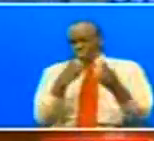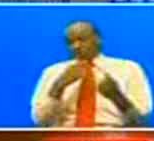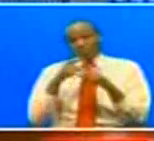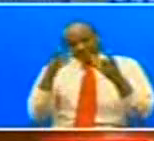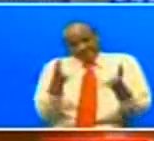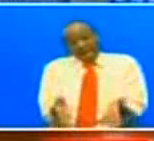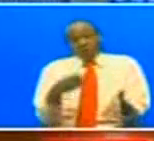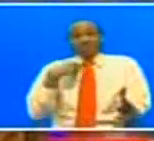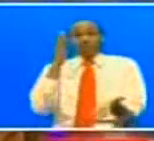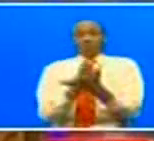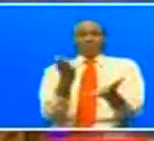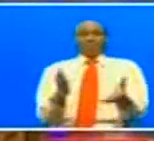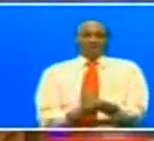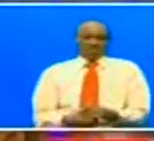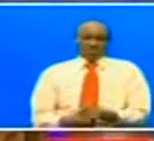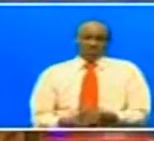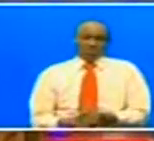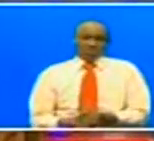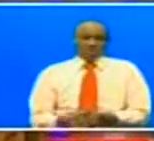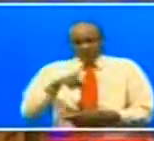it seems like a reality. How do you